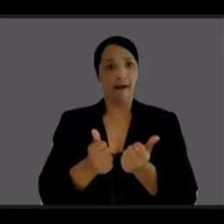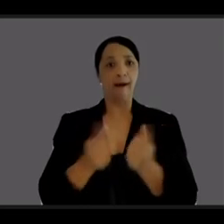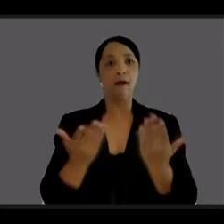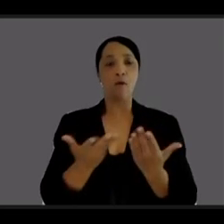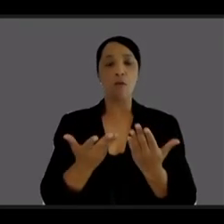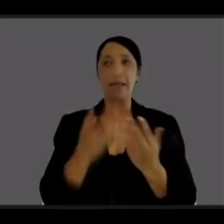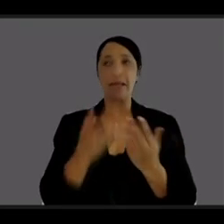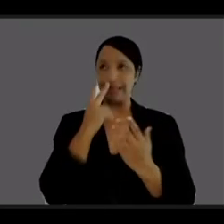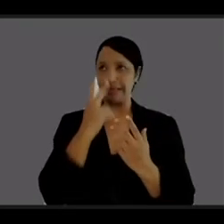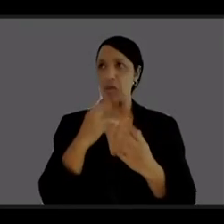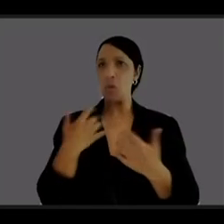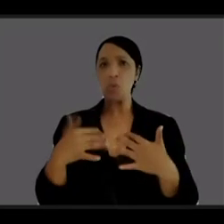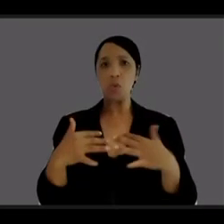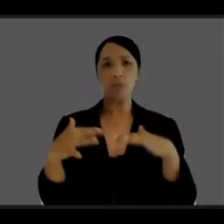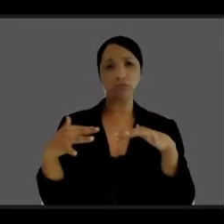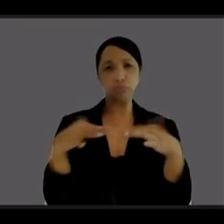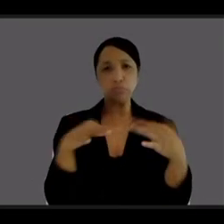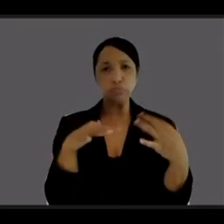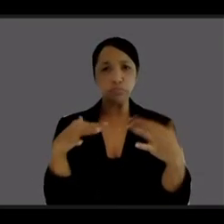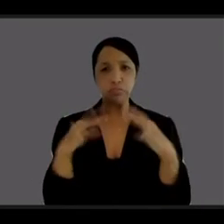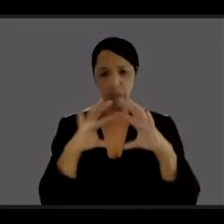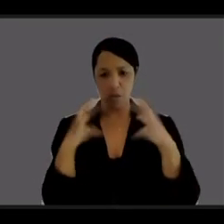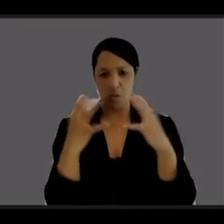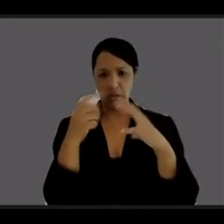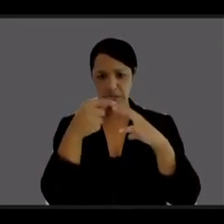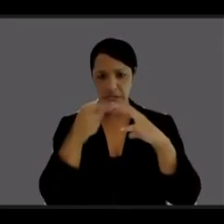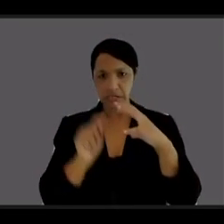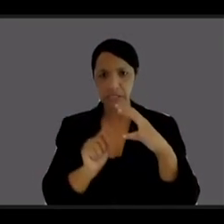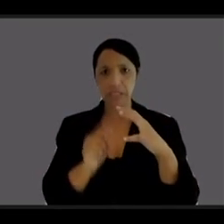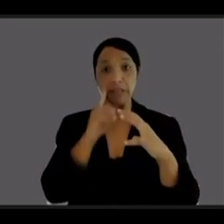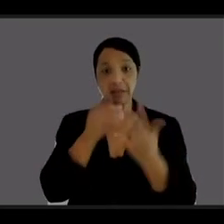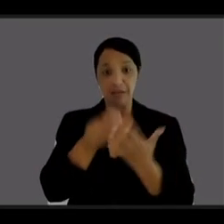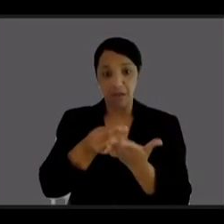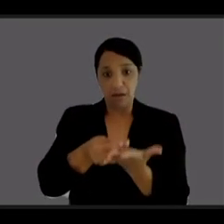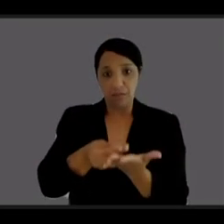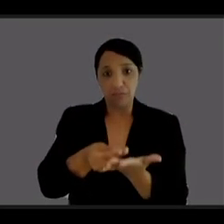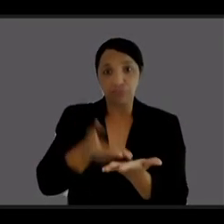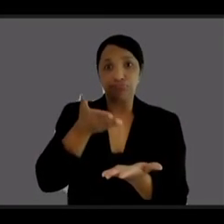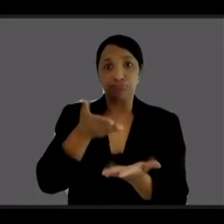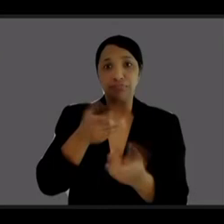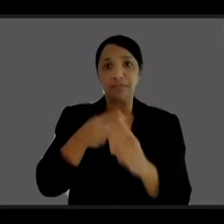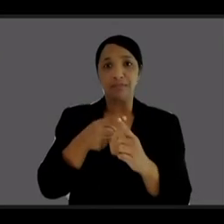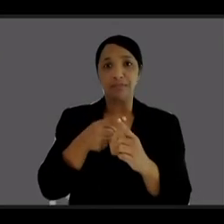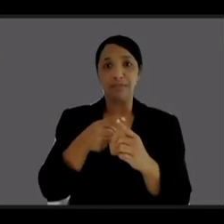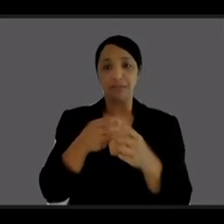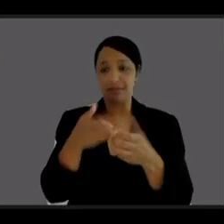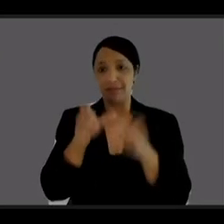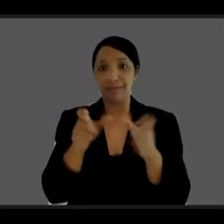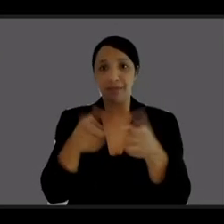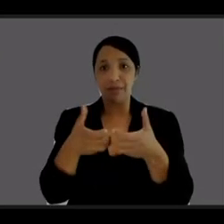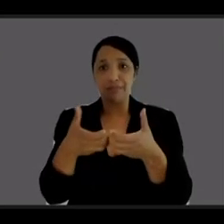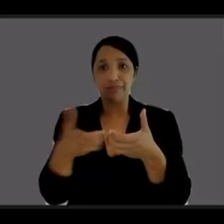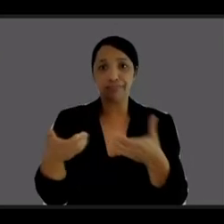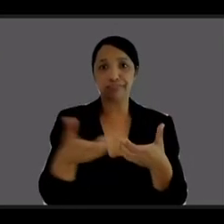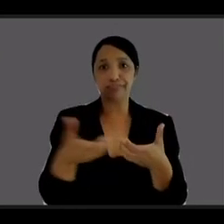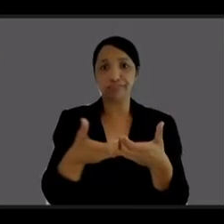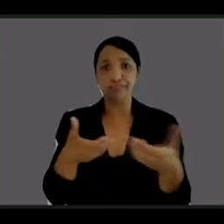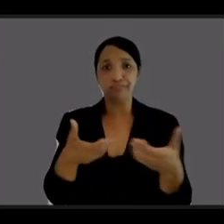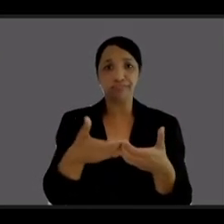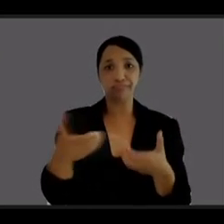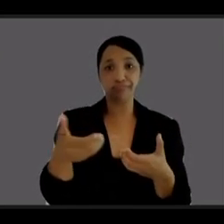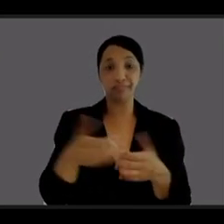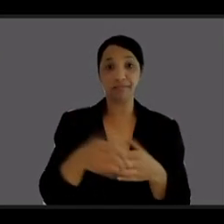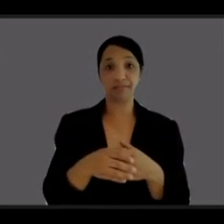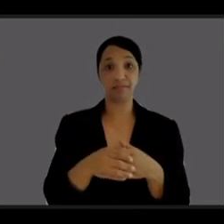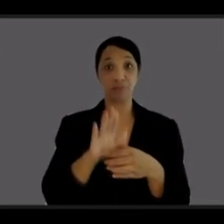geopolitical tensions, proliferating crises, and widening divisions. Your work is now more important